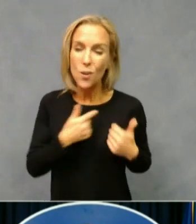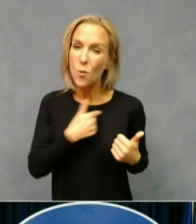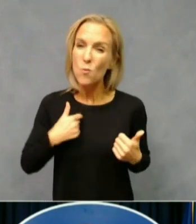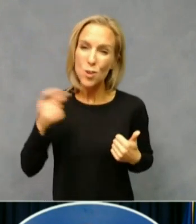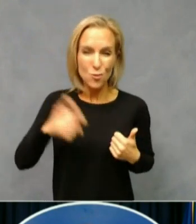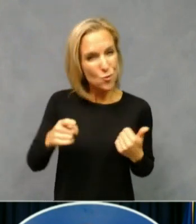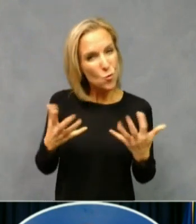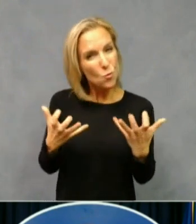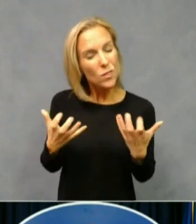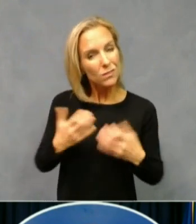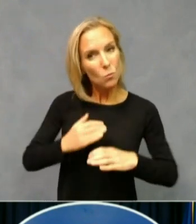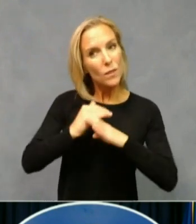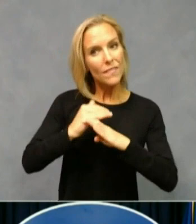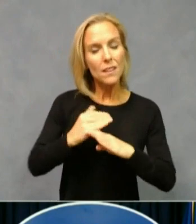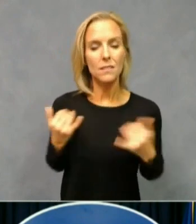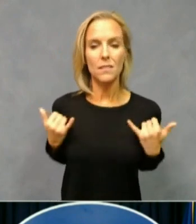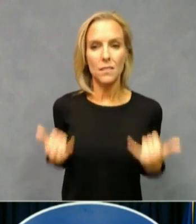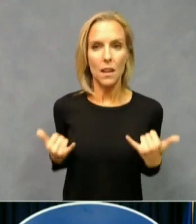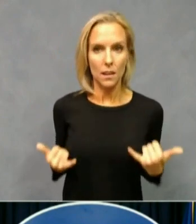Today, we've got